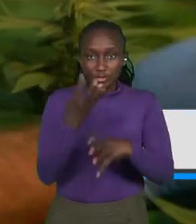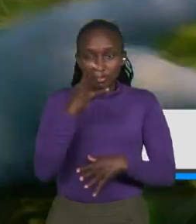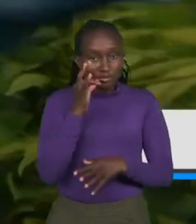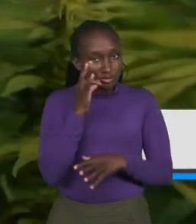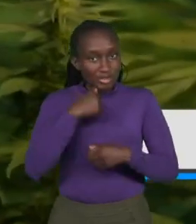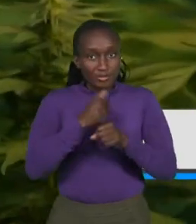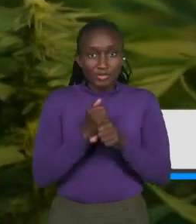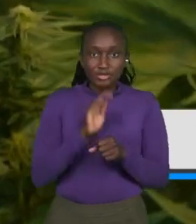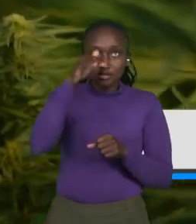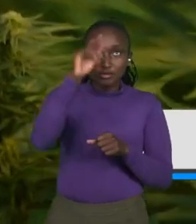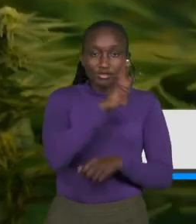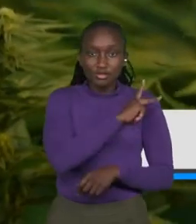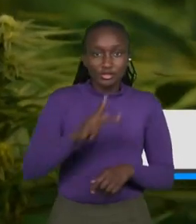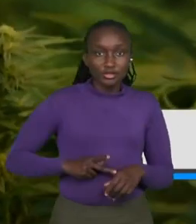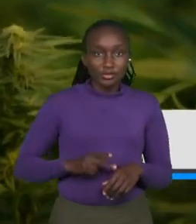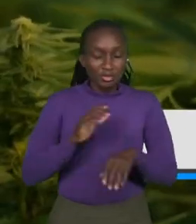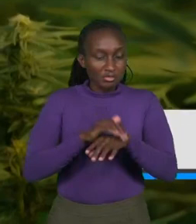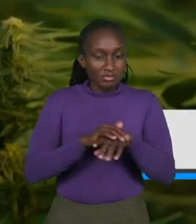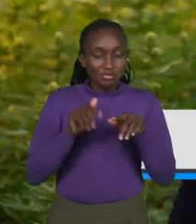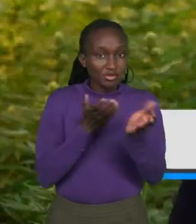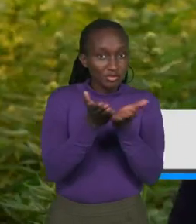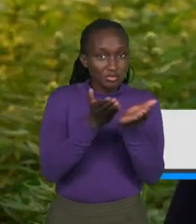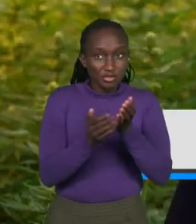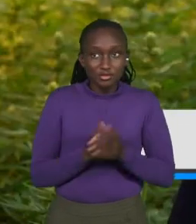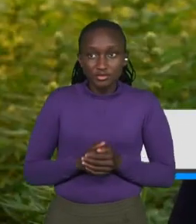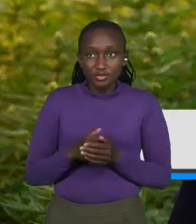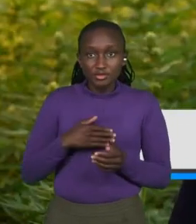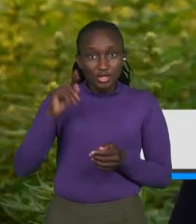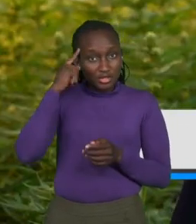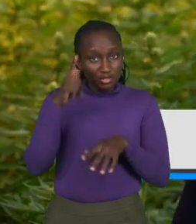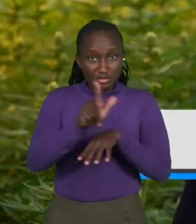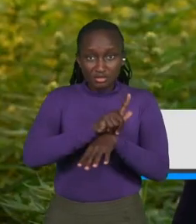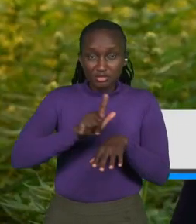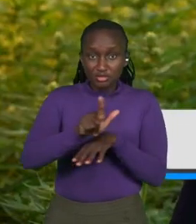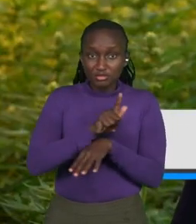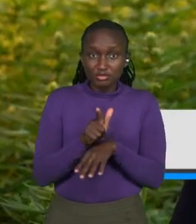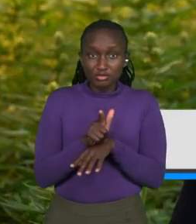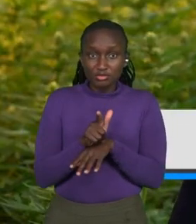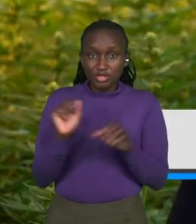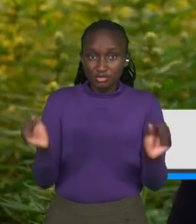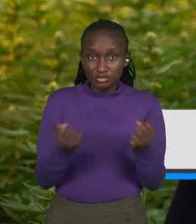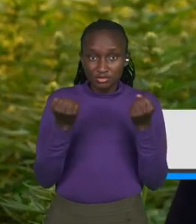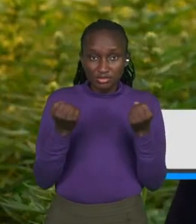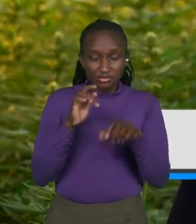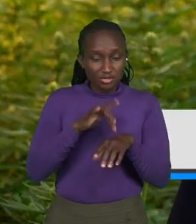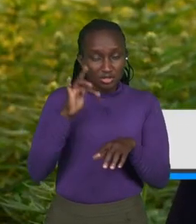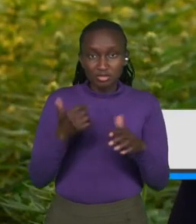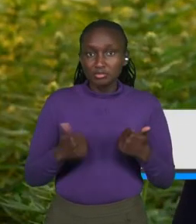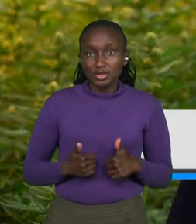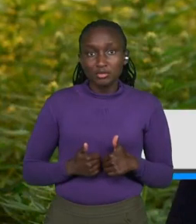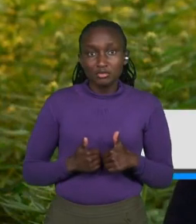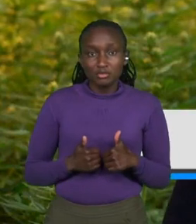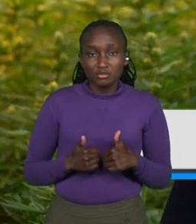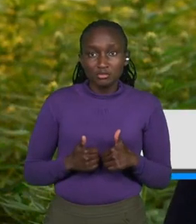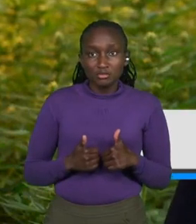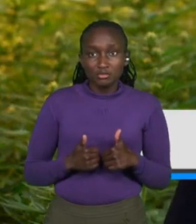kingdom ideal for this business. I think Lesotho is great in the sense that it's very untouched. So the